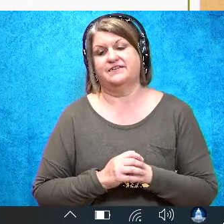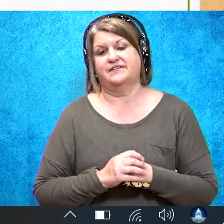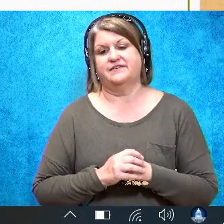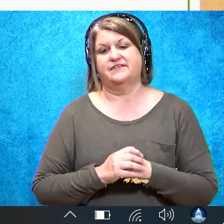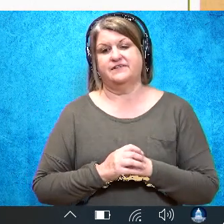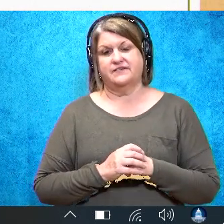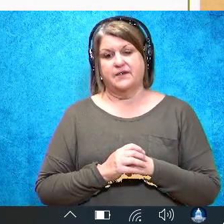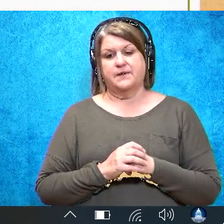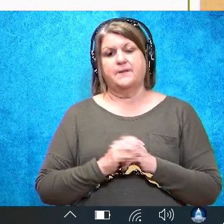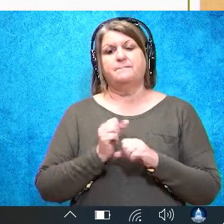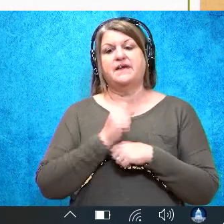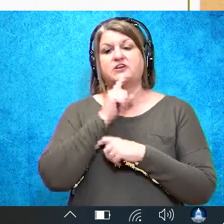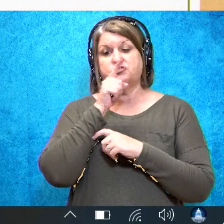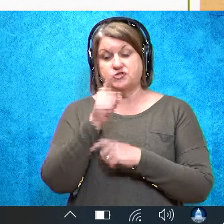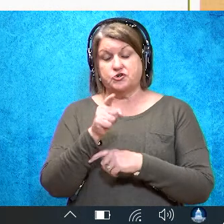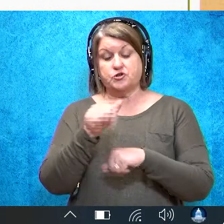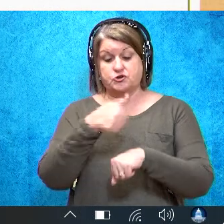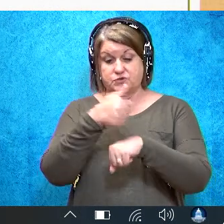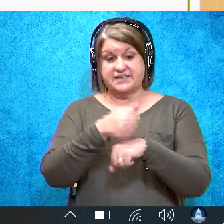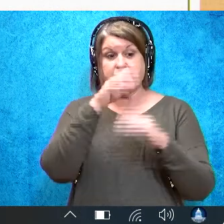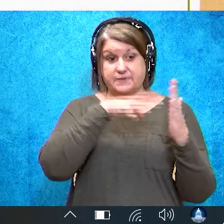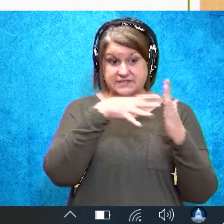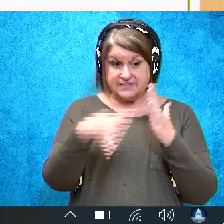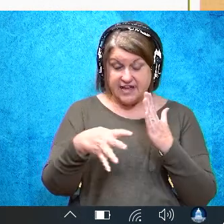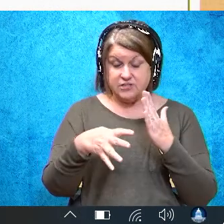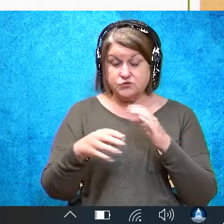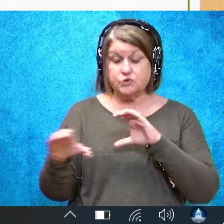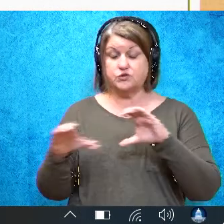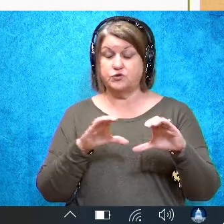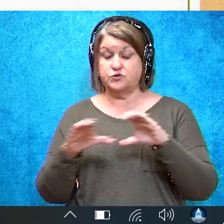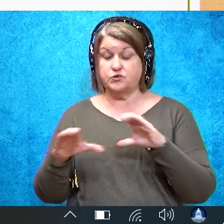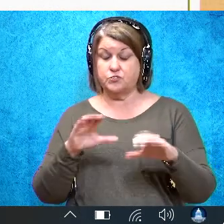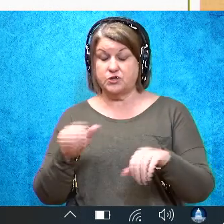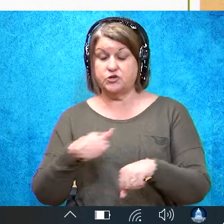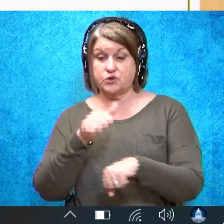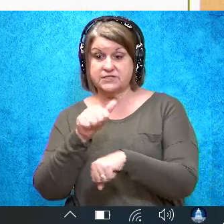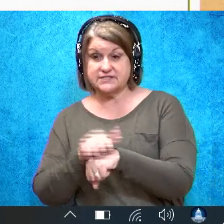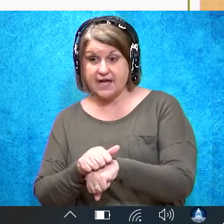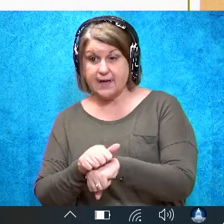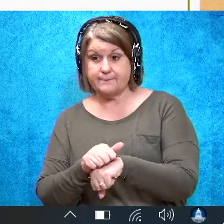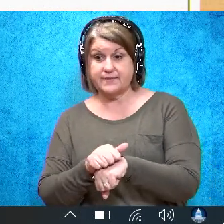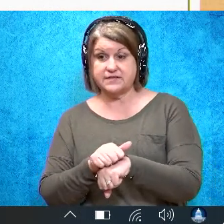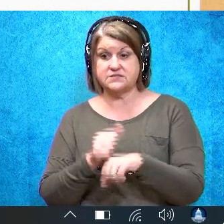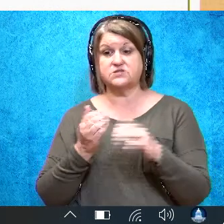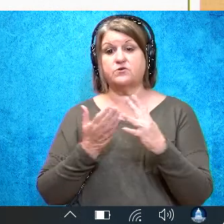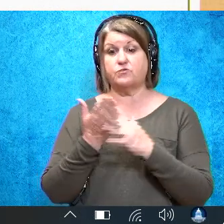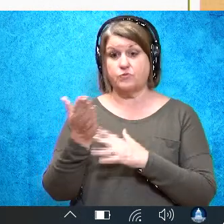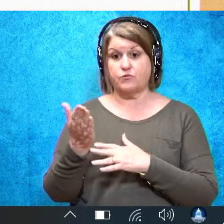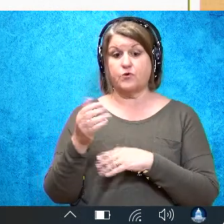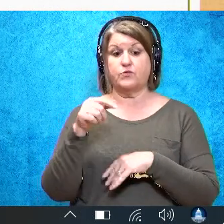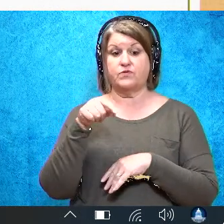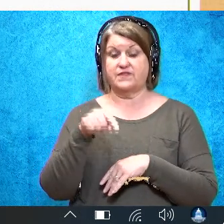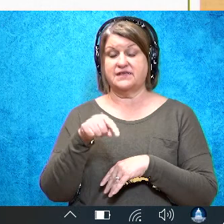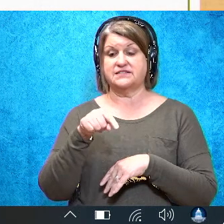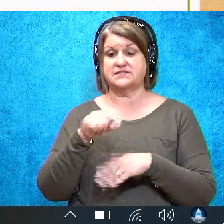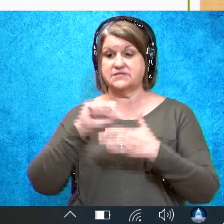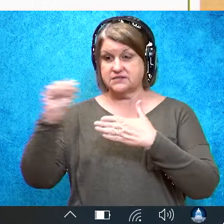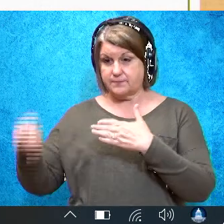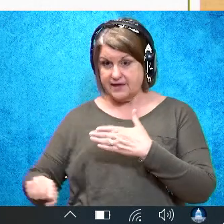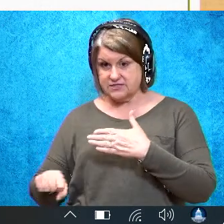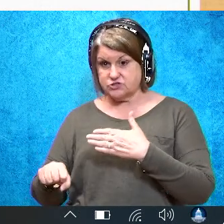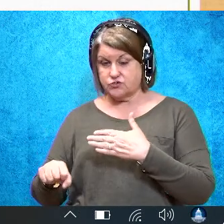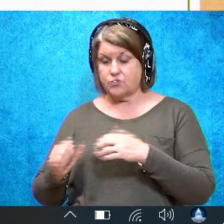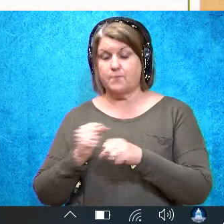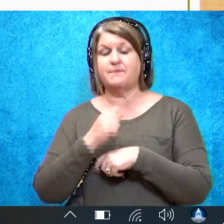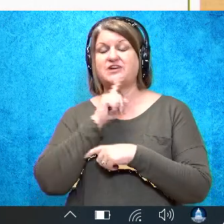sure that you're being proactive in any assignments that you may have to do throughout this particular term. So make sure you